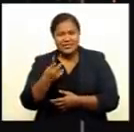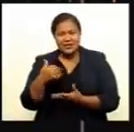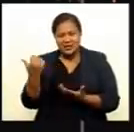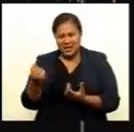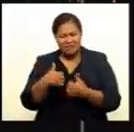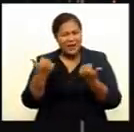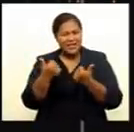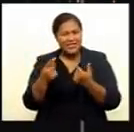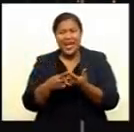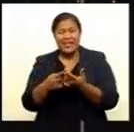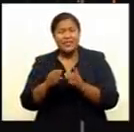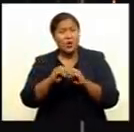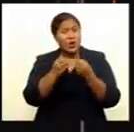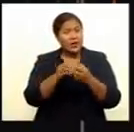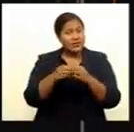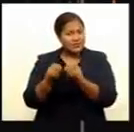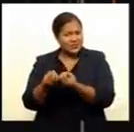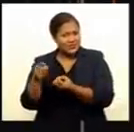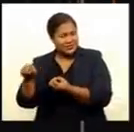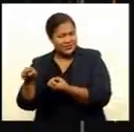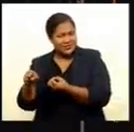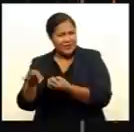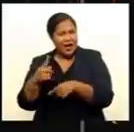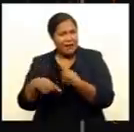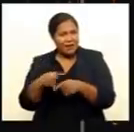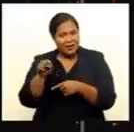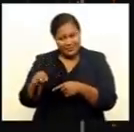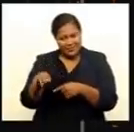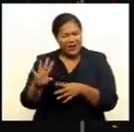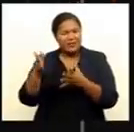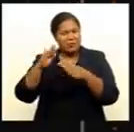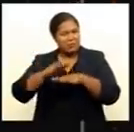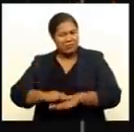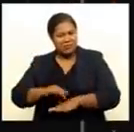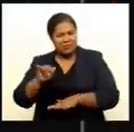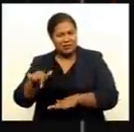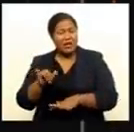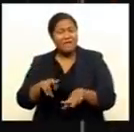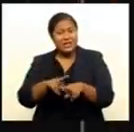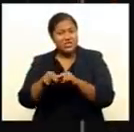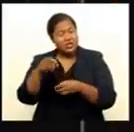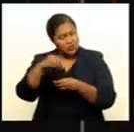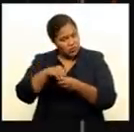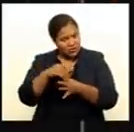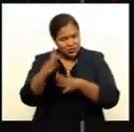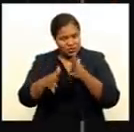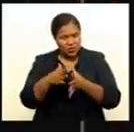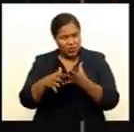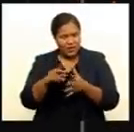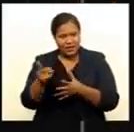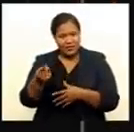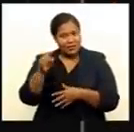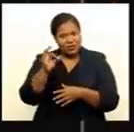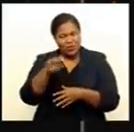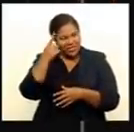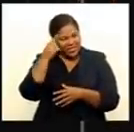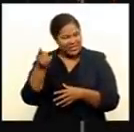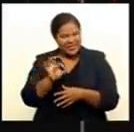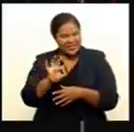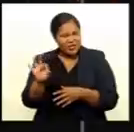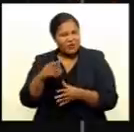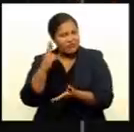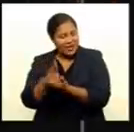different organizations about the potential for unrest in Fiji, including a historian who didn't think that was a potential outcome.